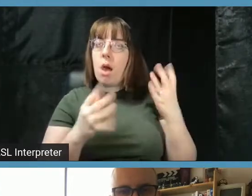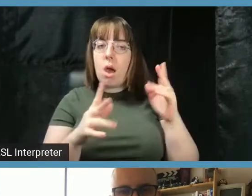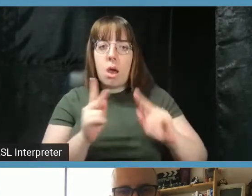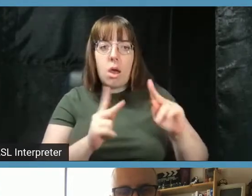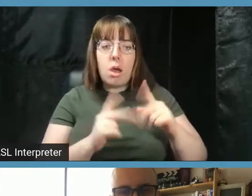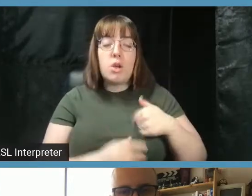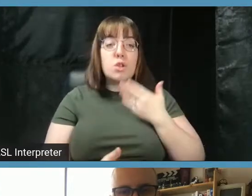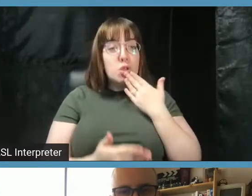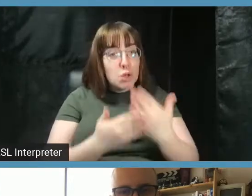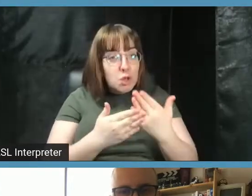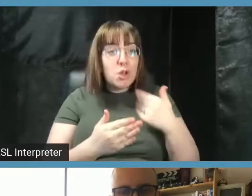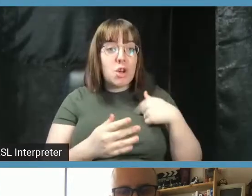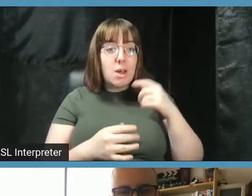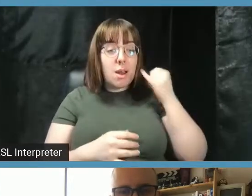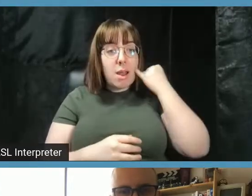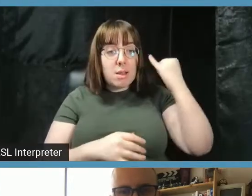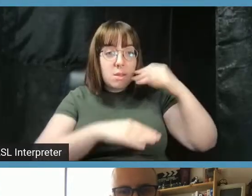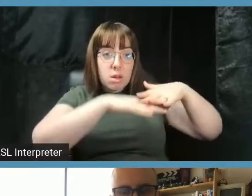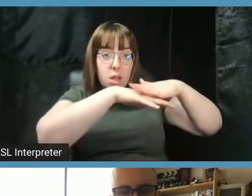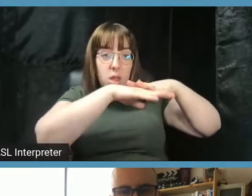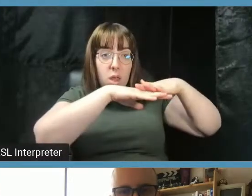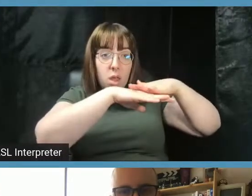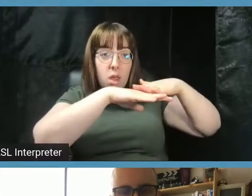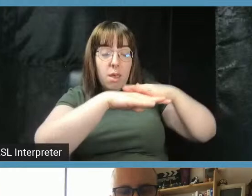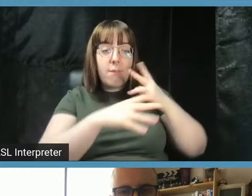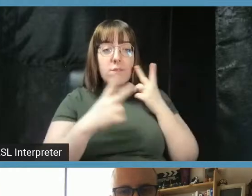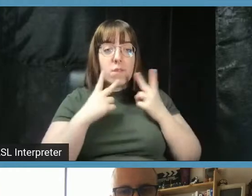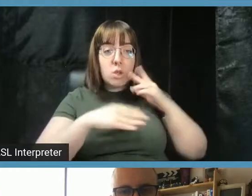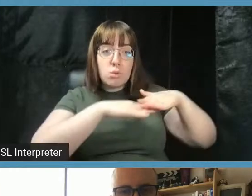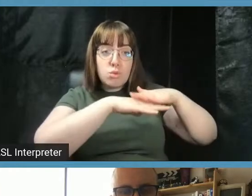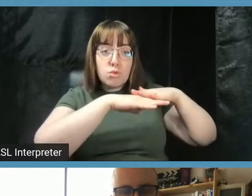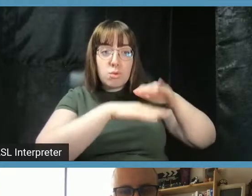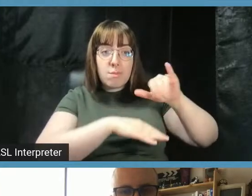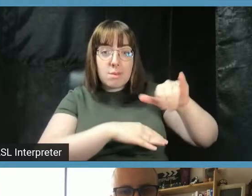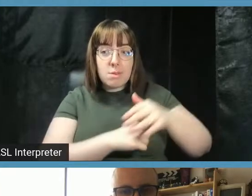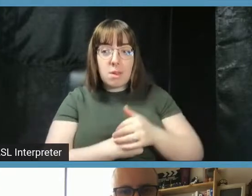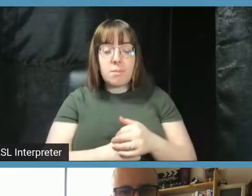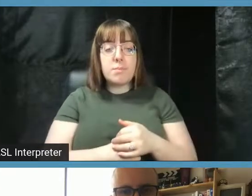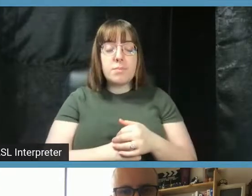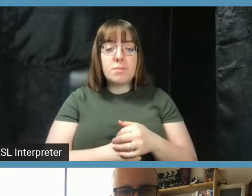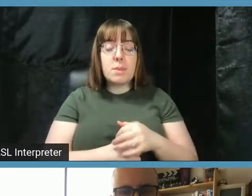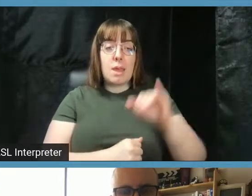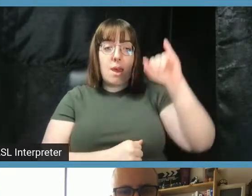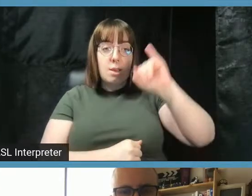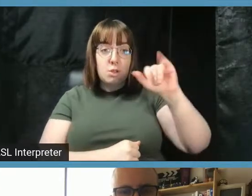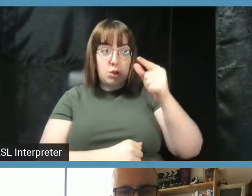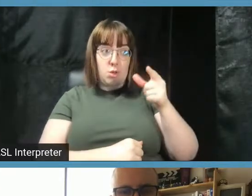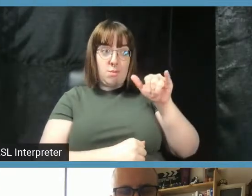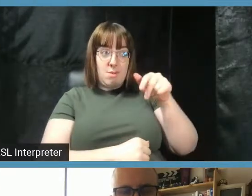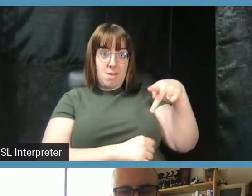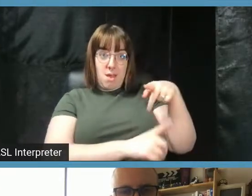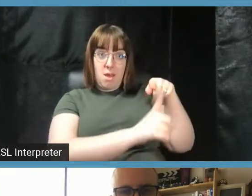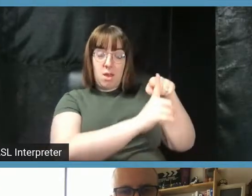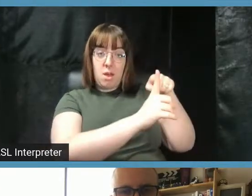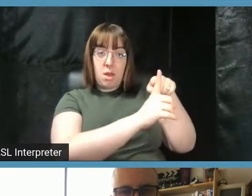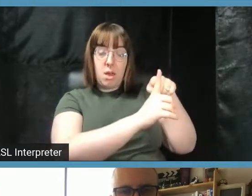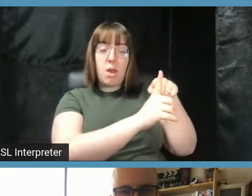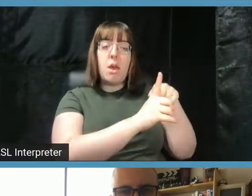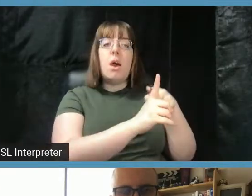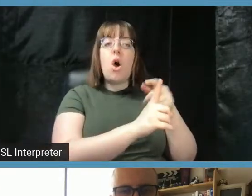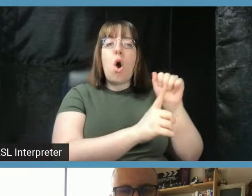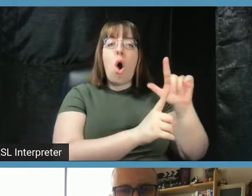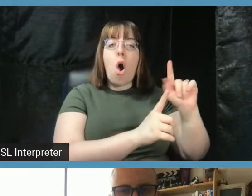visually surface them. However, because Instagram as an app takes that alt text you write